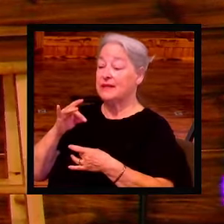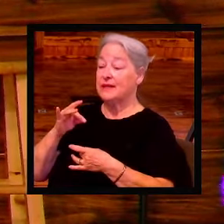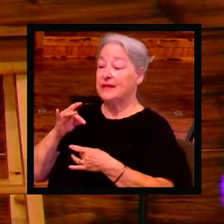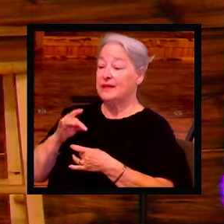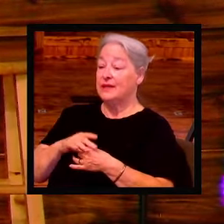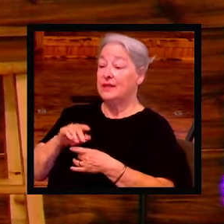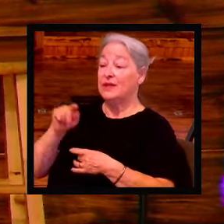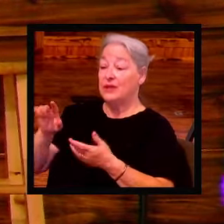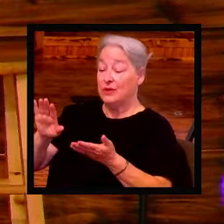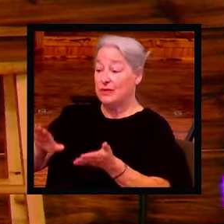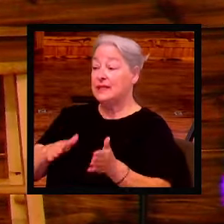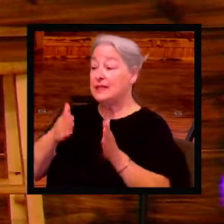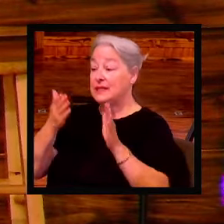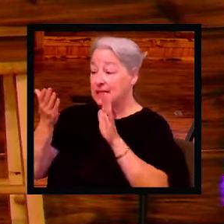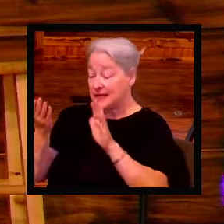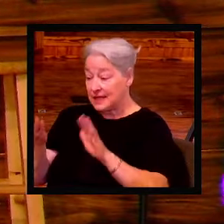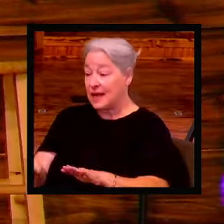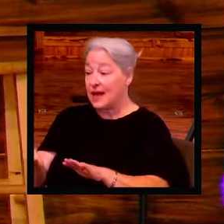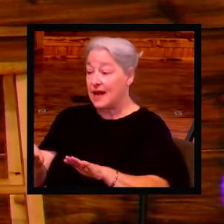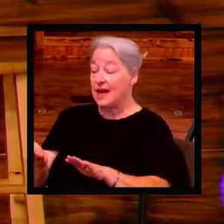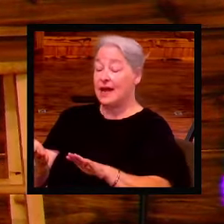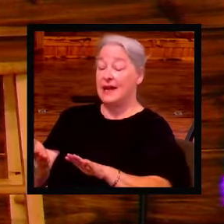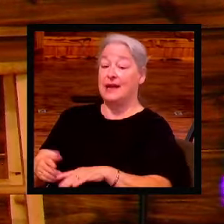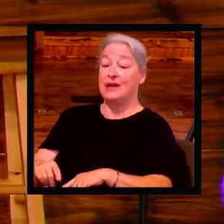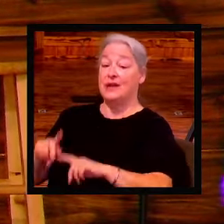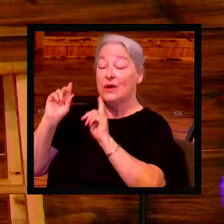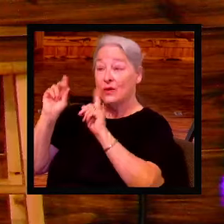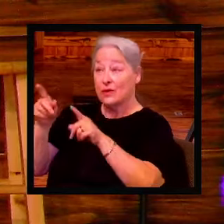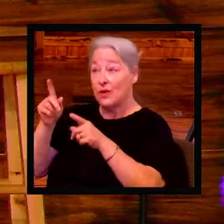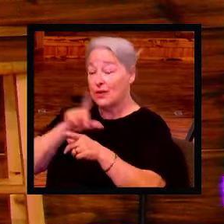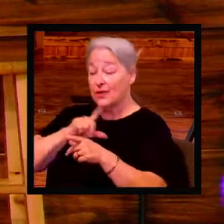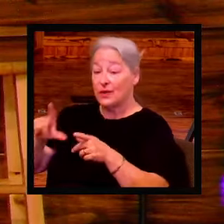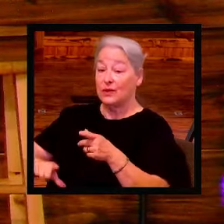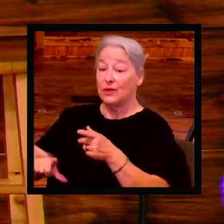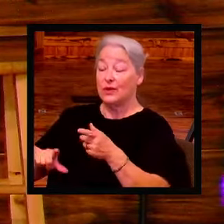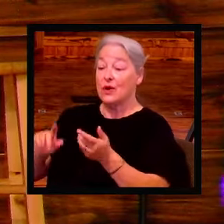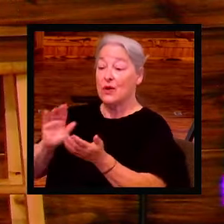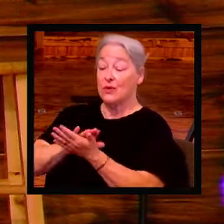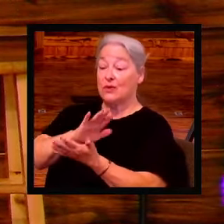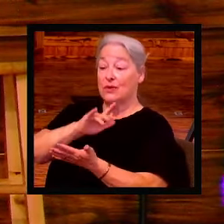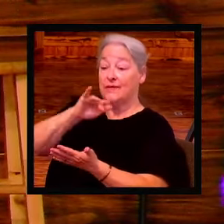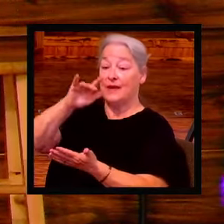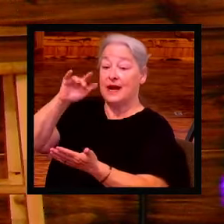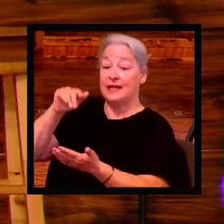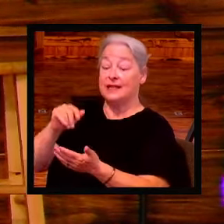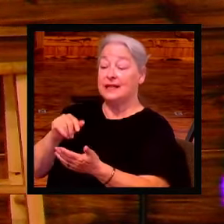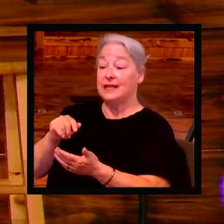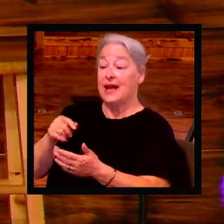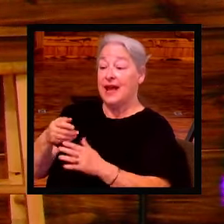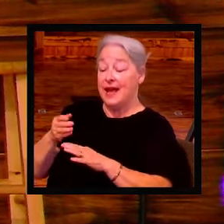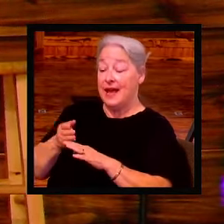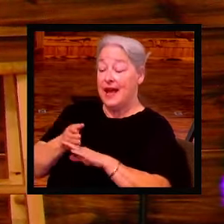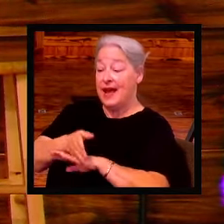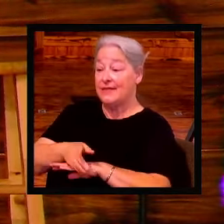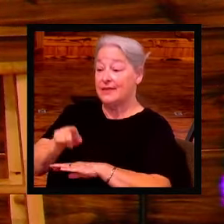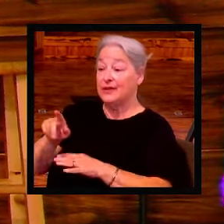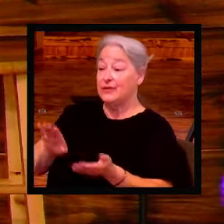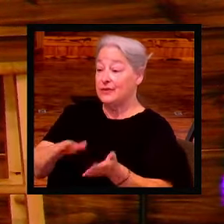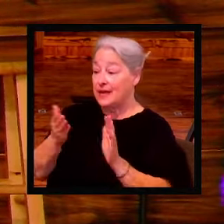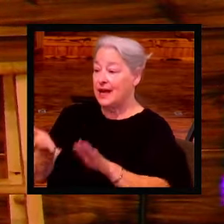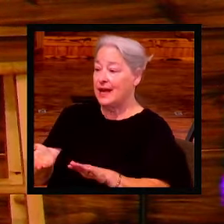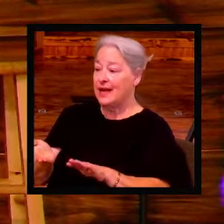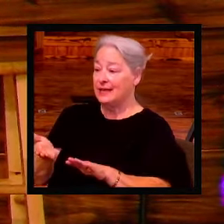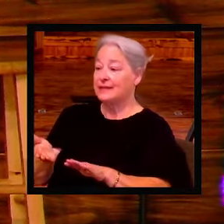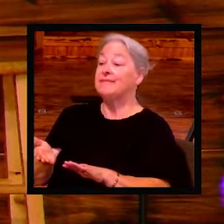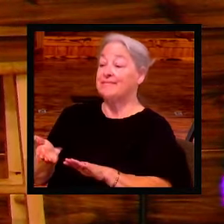go to die and be with the Lord. The Bible says absent from the body means to be present with the Lord. Glorification has nothing to do with us and has everything to do with Him. Sanctification